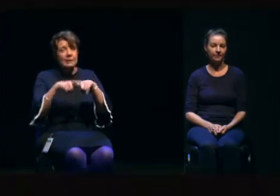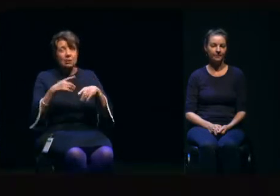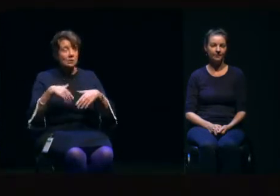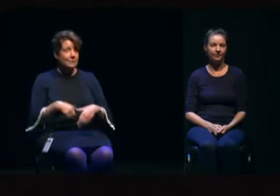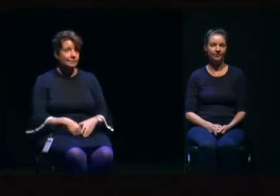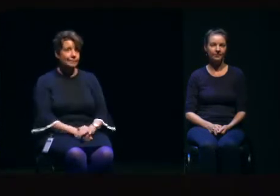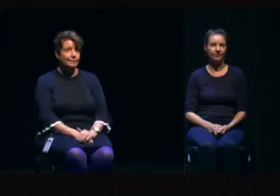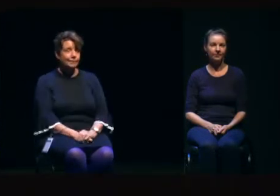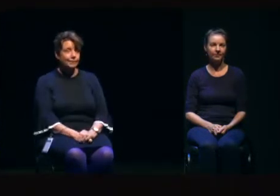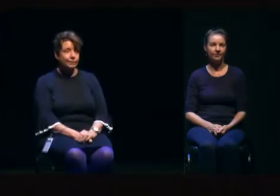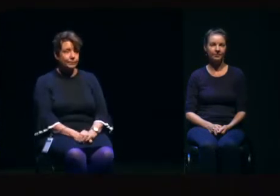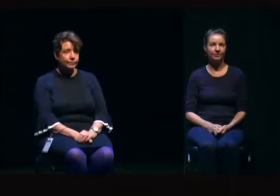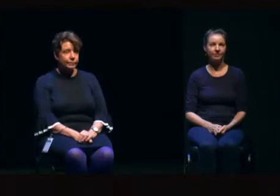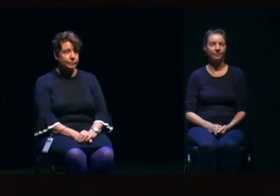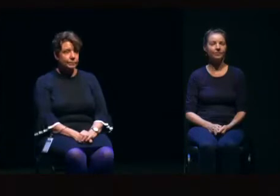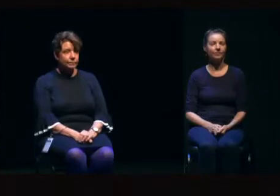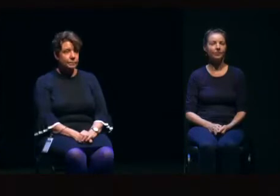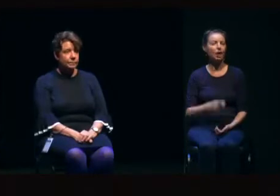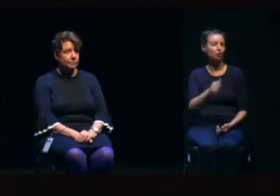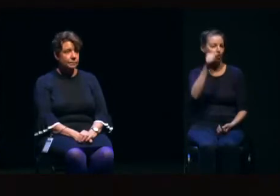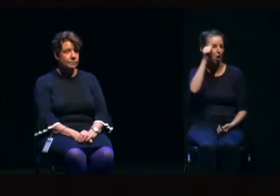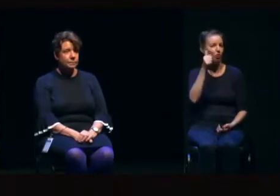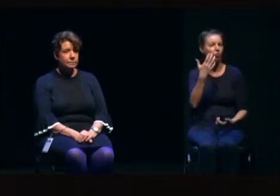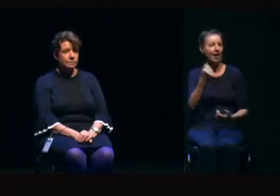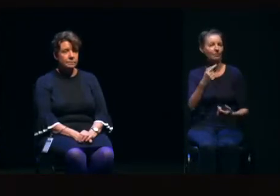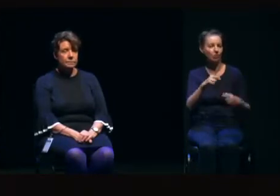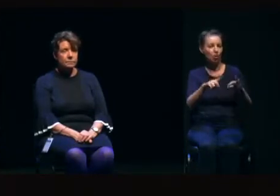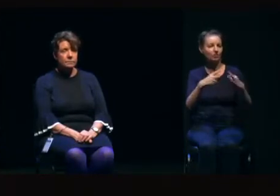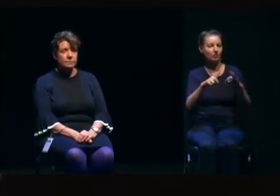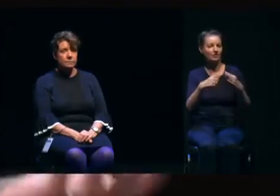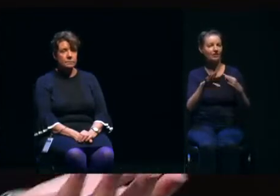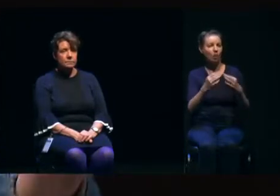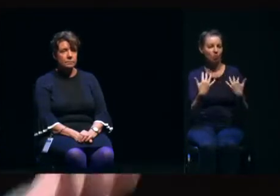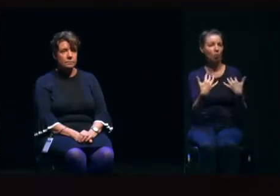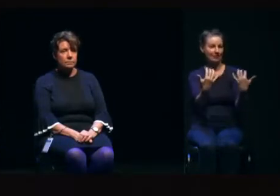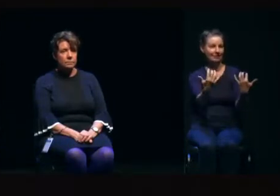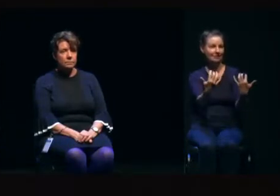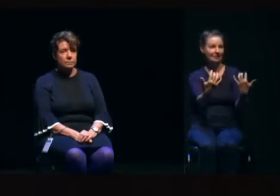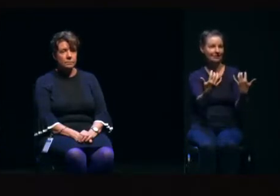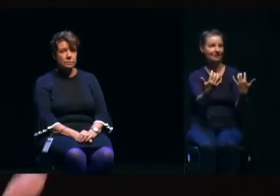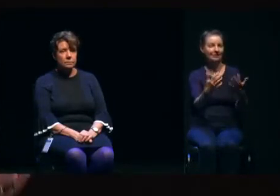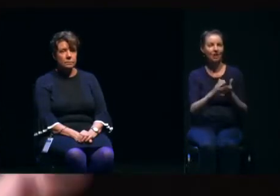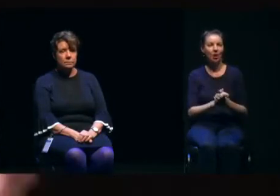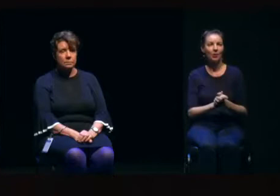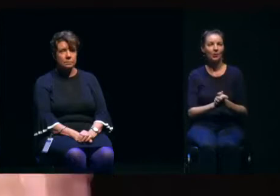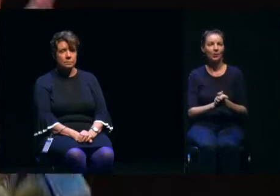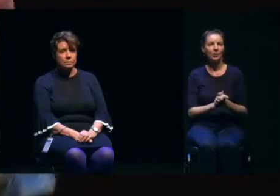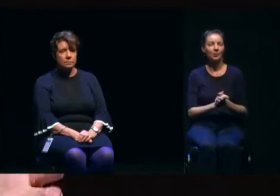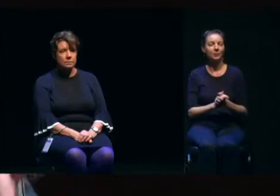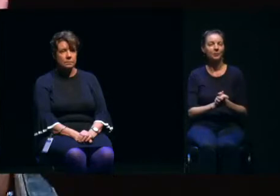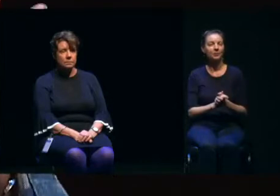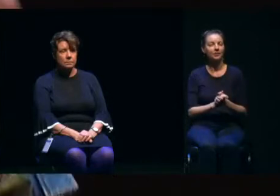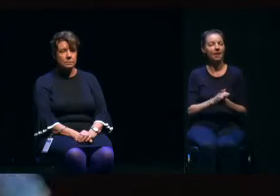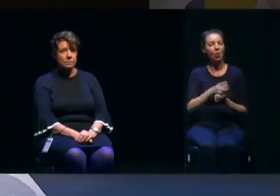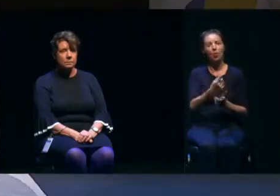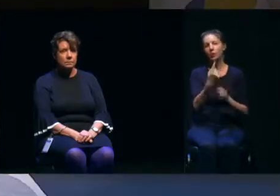And as you know, we'll be taking some questions from the audience as we go through. And this is would have been absolutely my next question. I think it's exactly